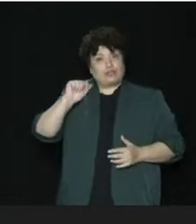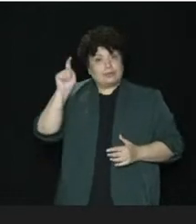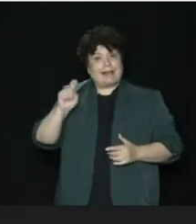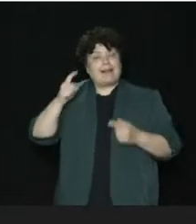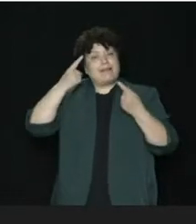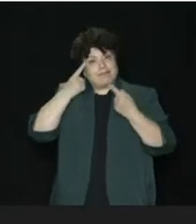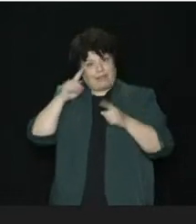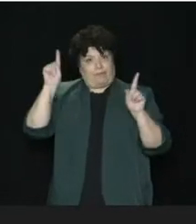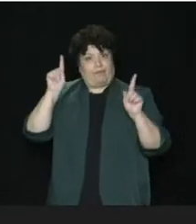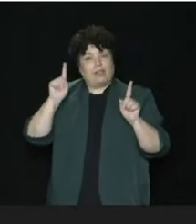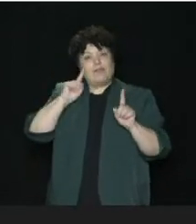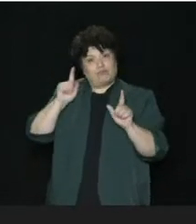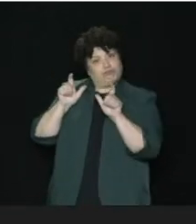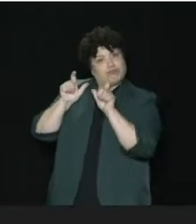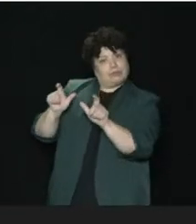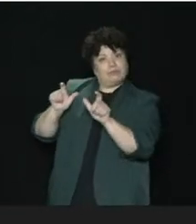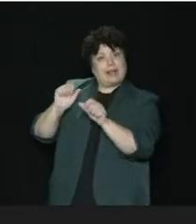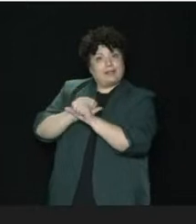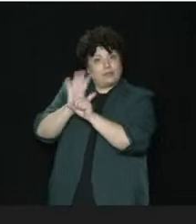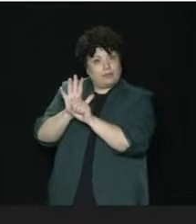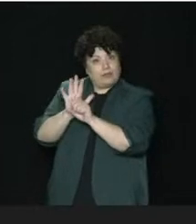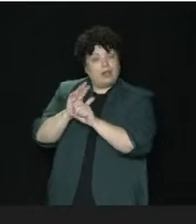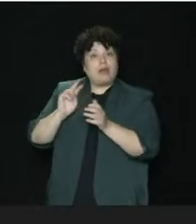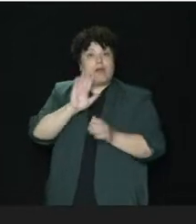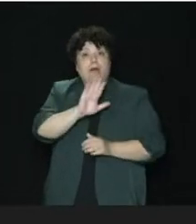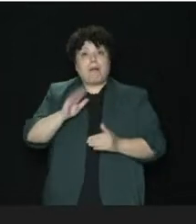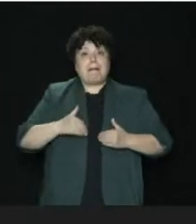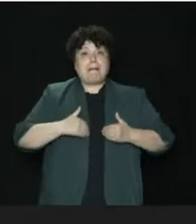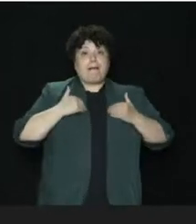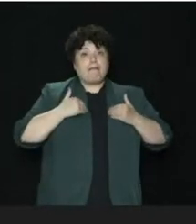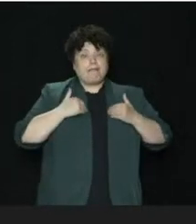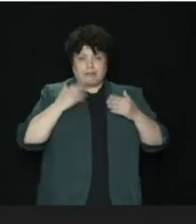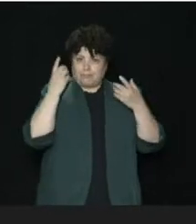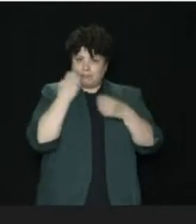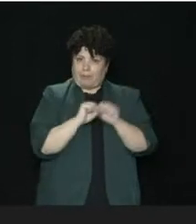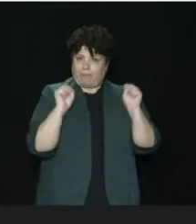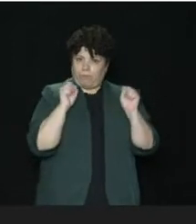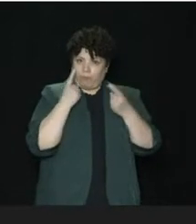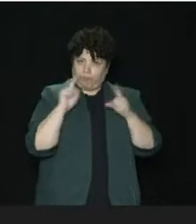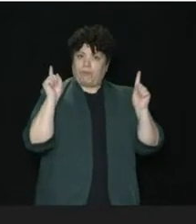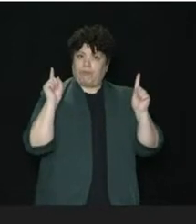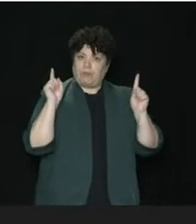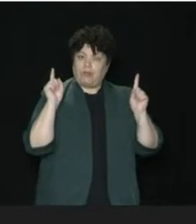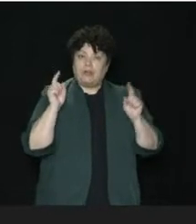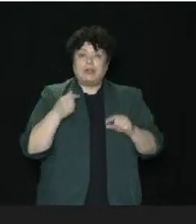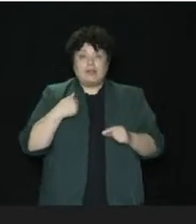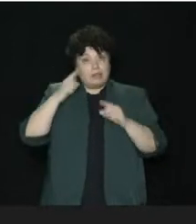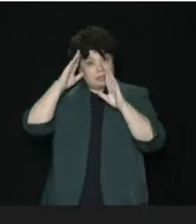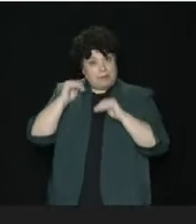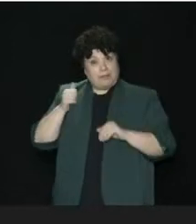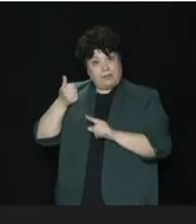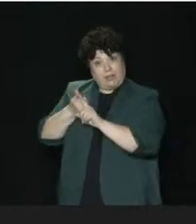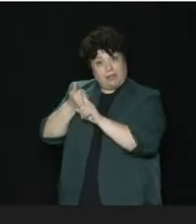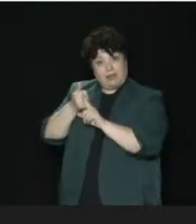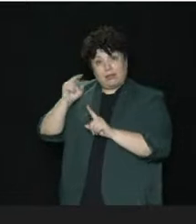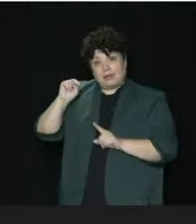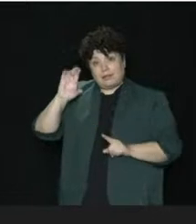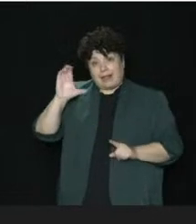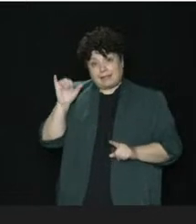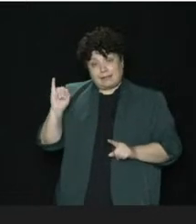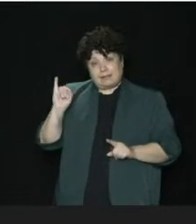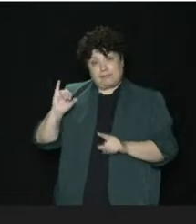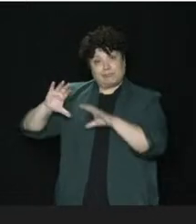vaccine that saved lives. And I expect the National Advisory Committee